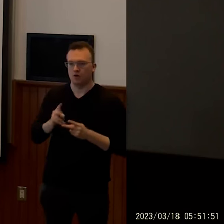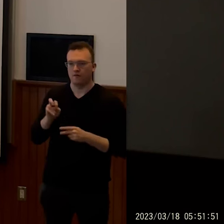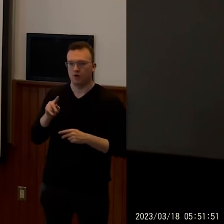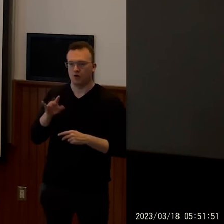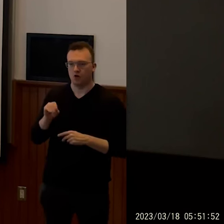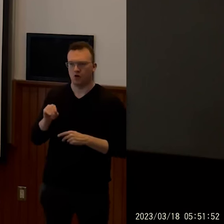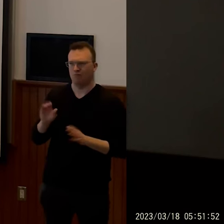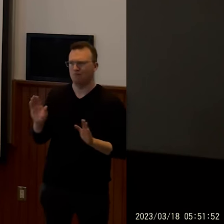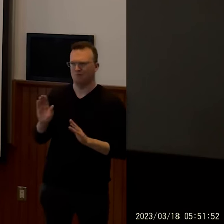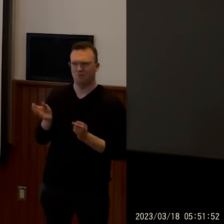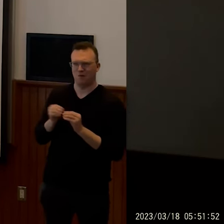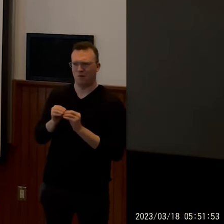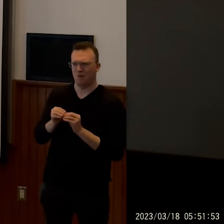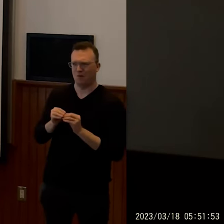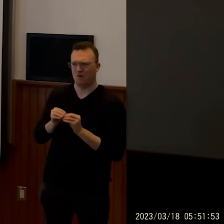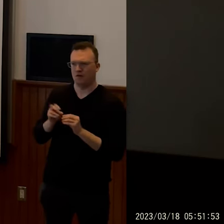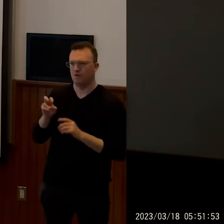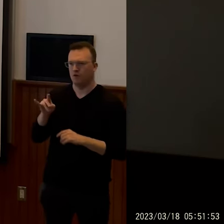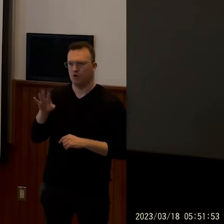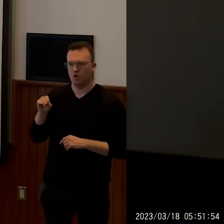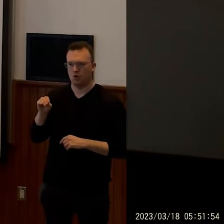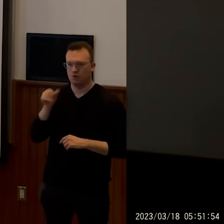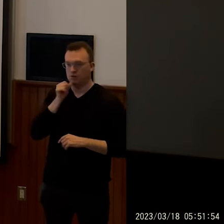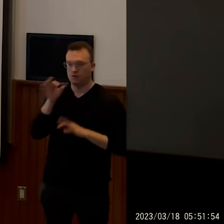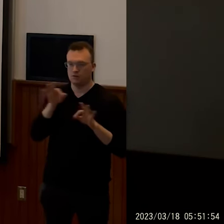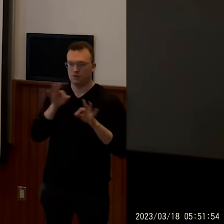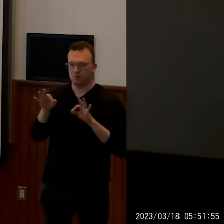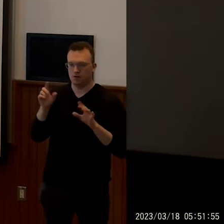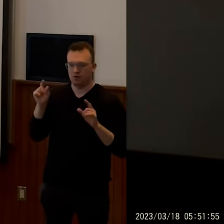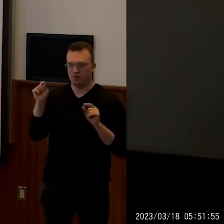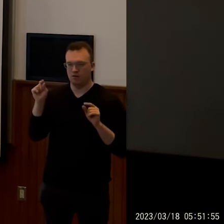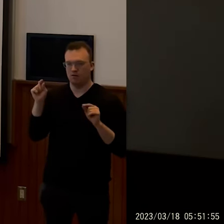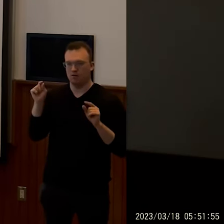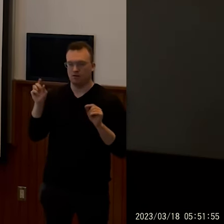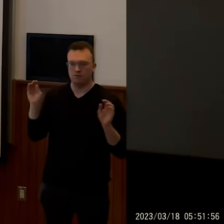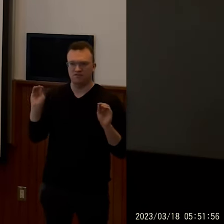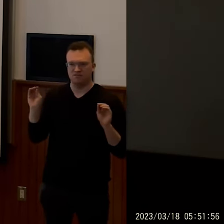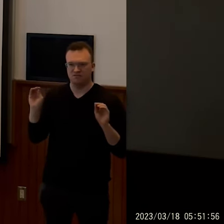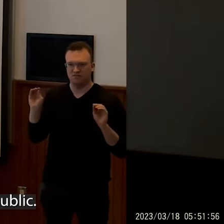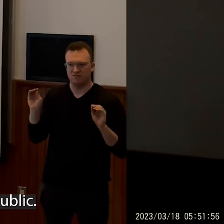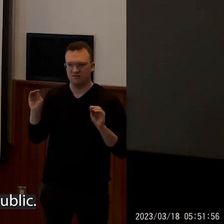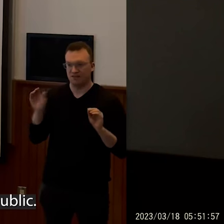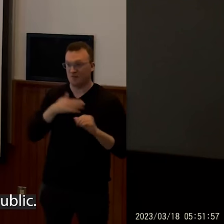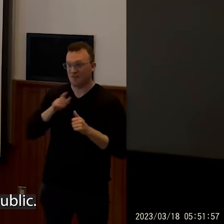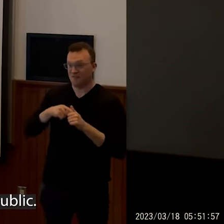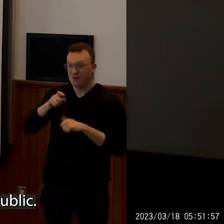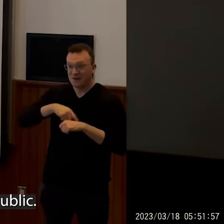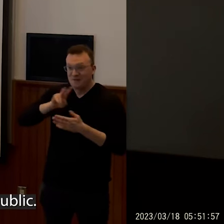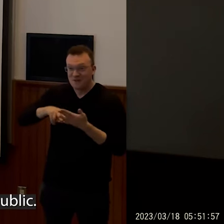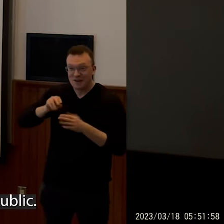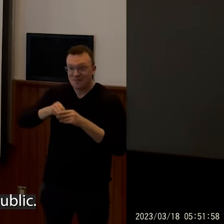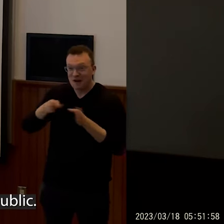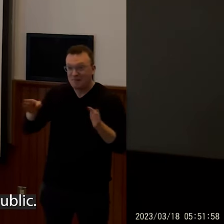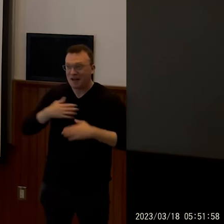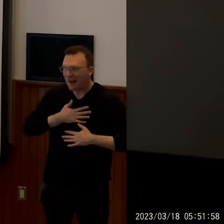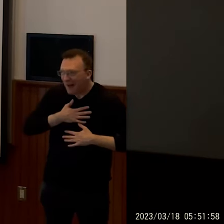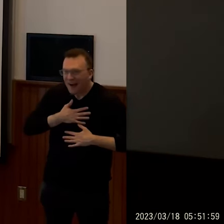knew it was more. Vertigo didn't explain the flicker. This is my first time reading this in